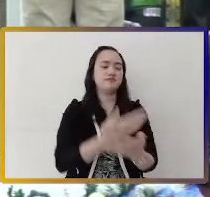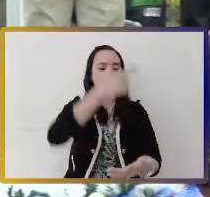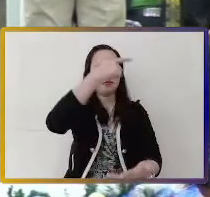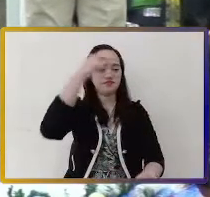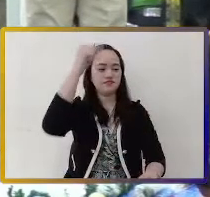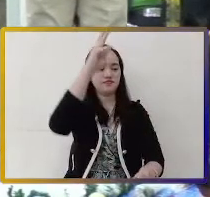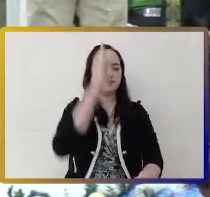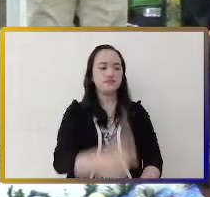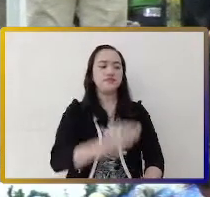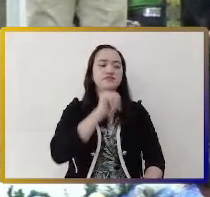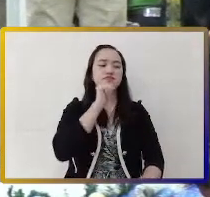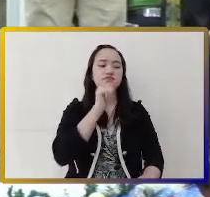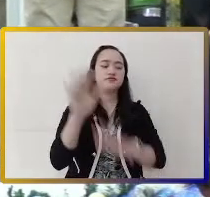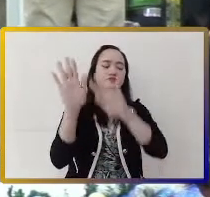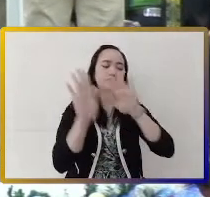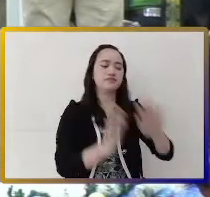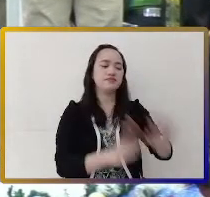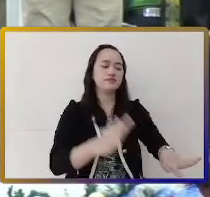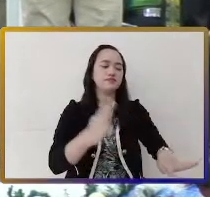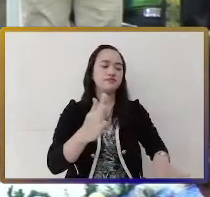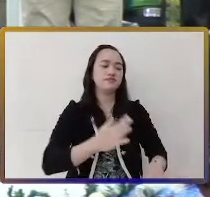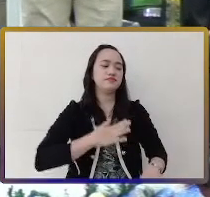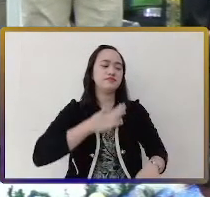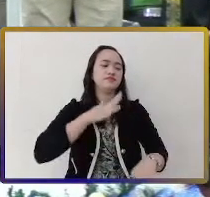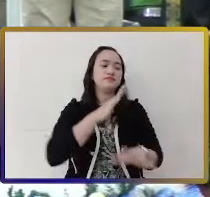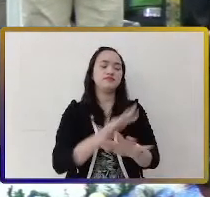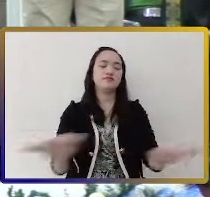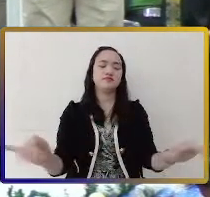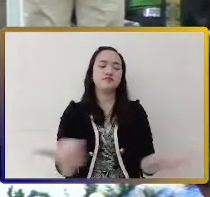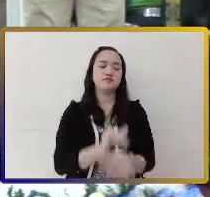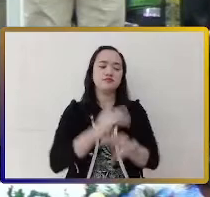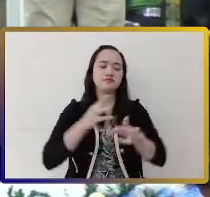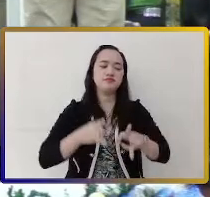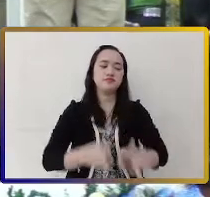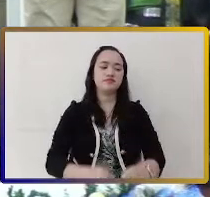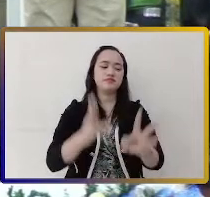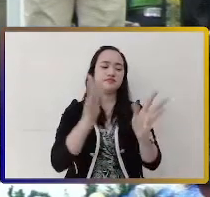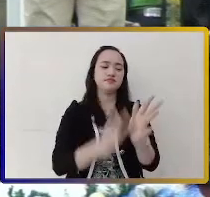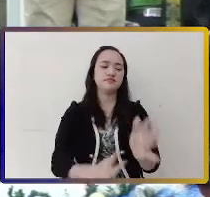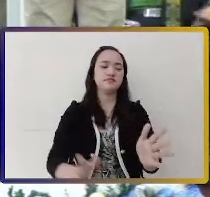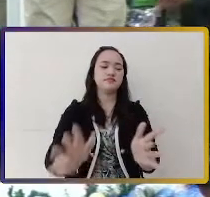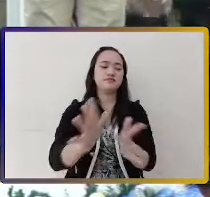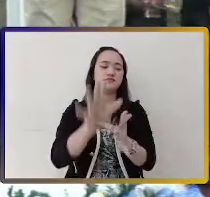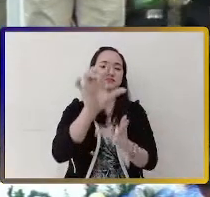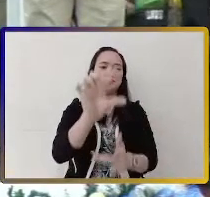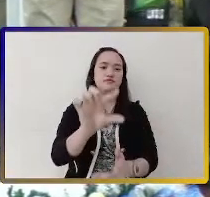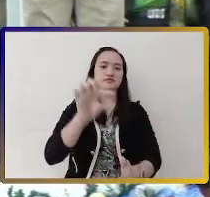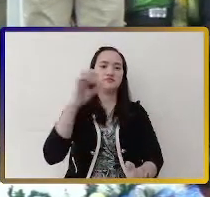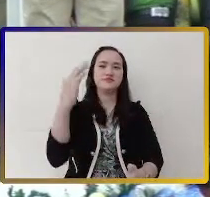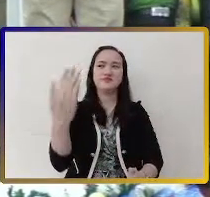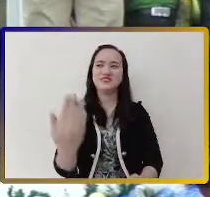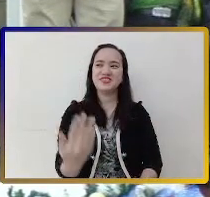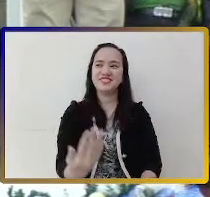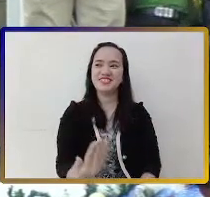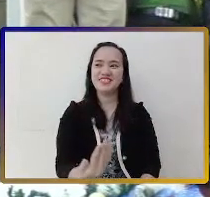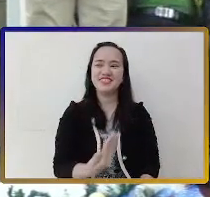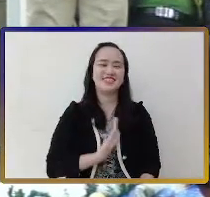All because he didn't leave me the way he found me.